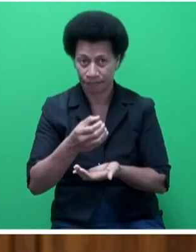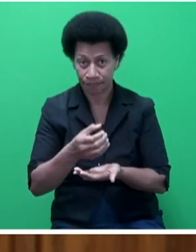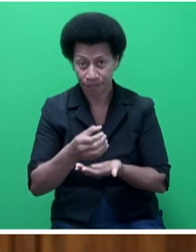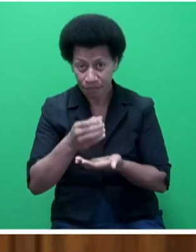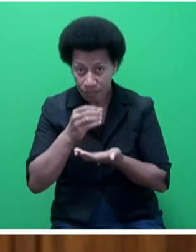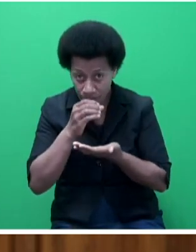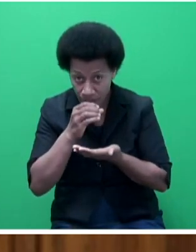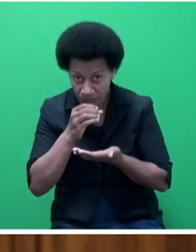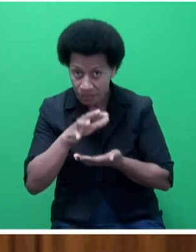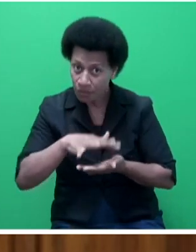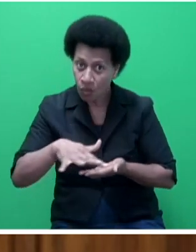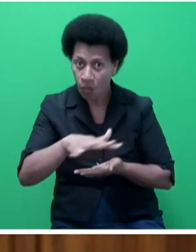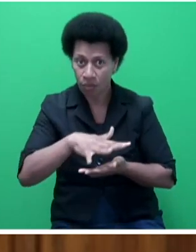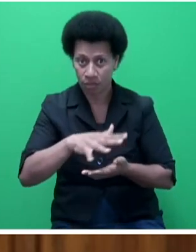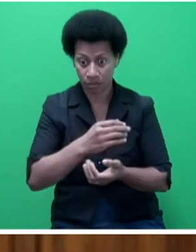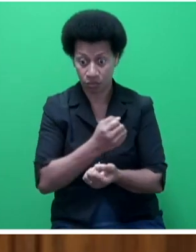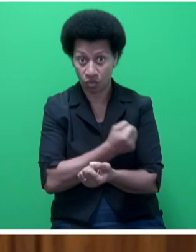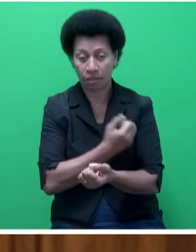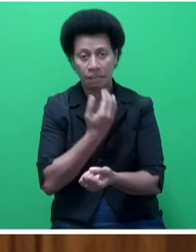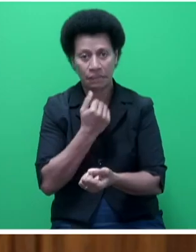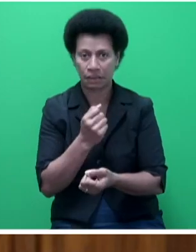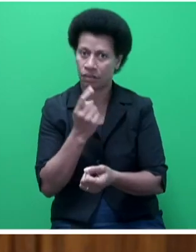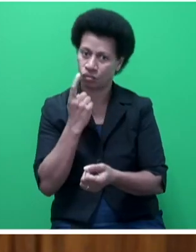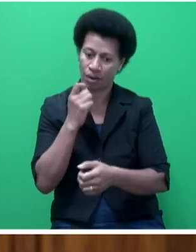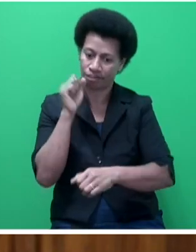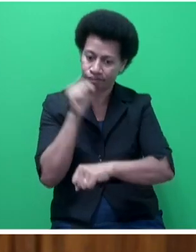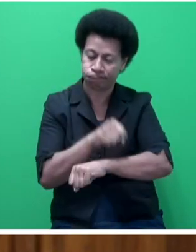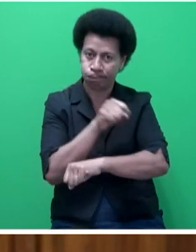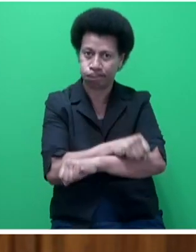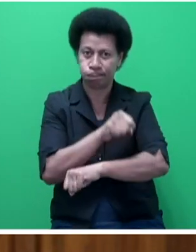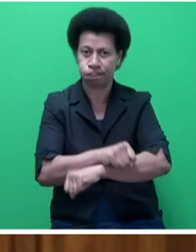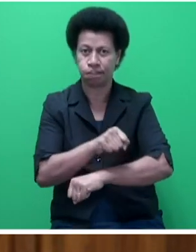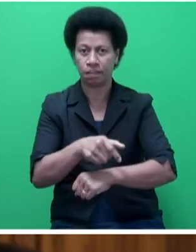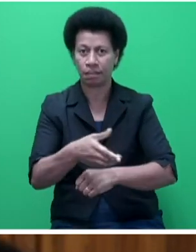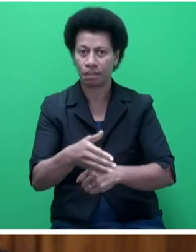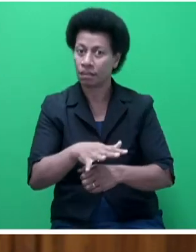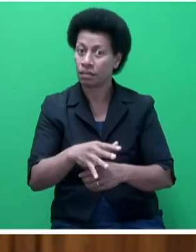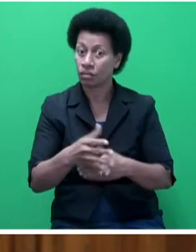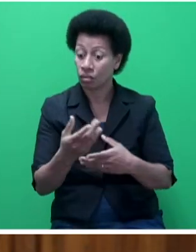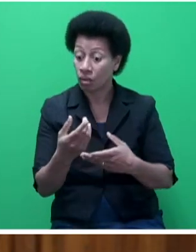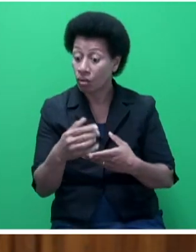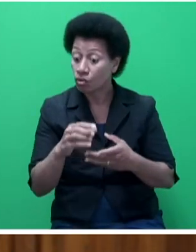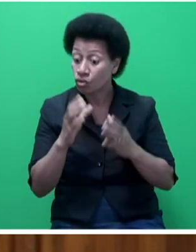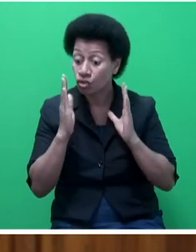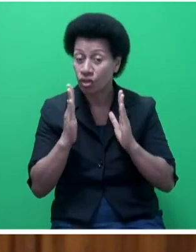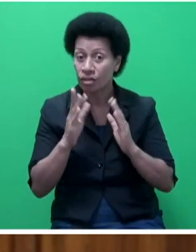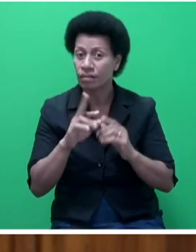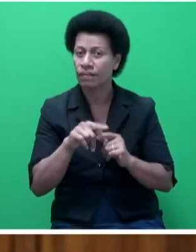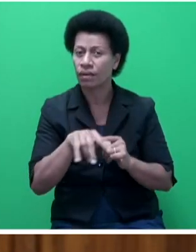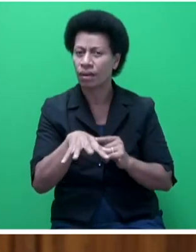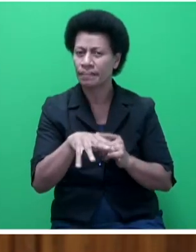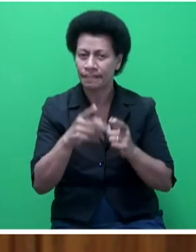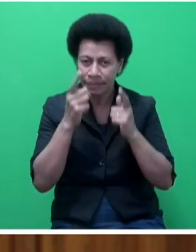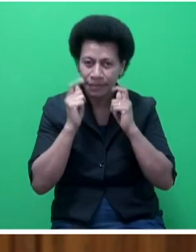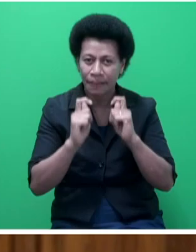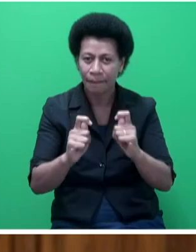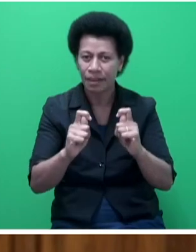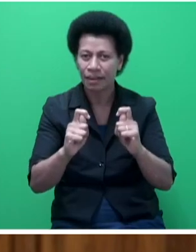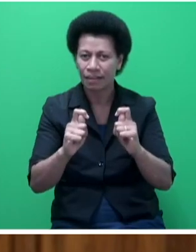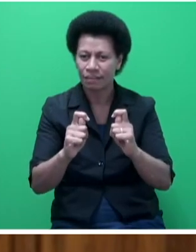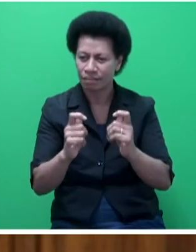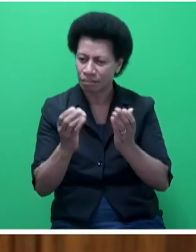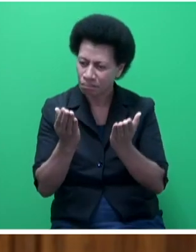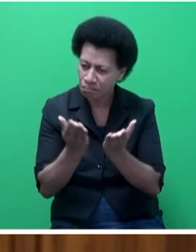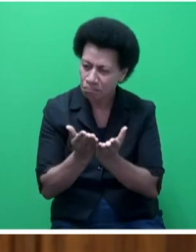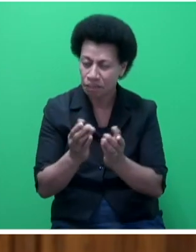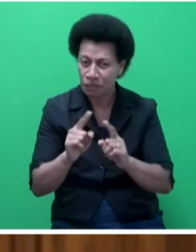request all our people to fight against drugs. The importance of churches, temples, mosques, gurdwaras,